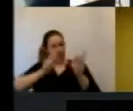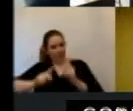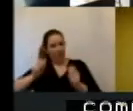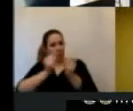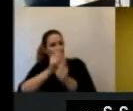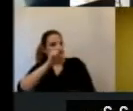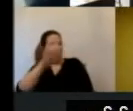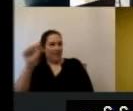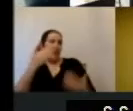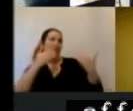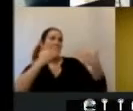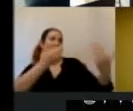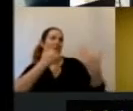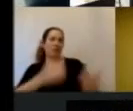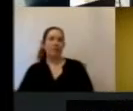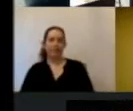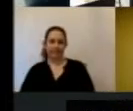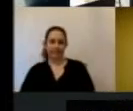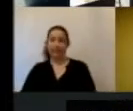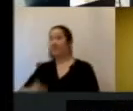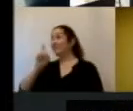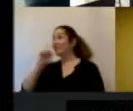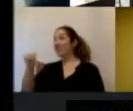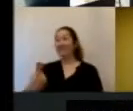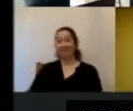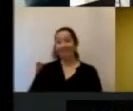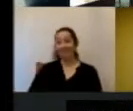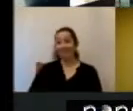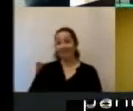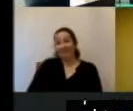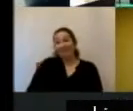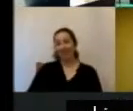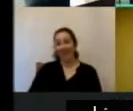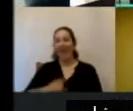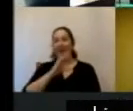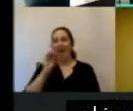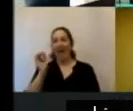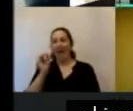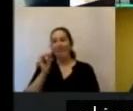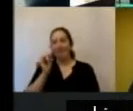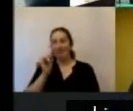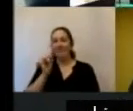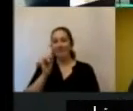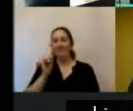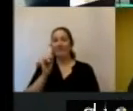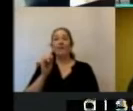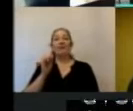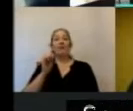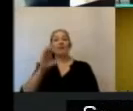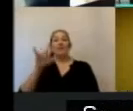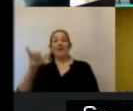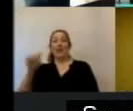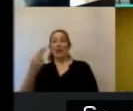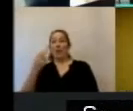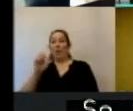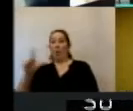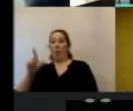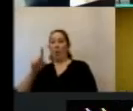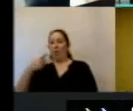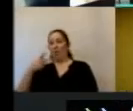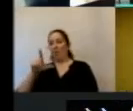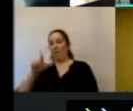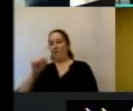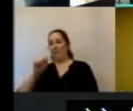he is still very much supportive of the agreement. He's working now